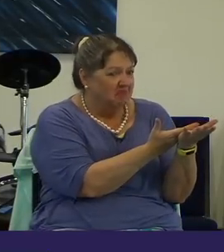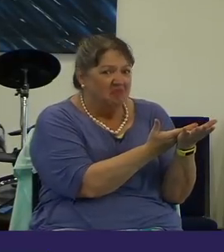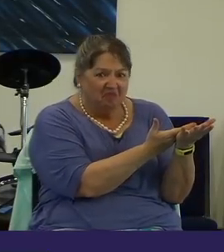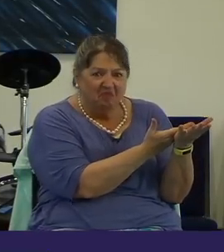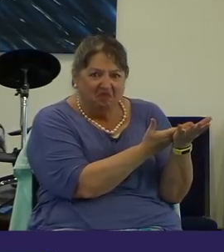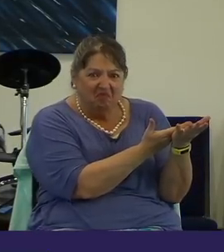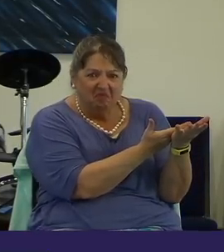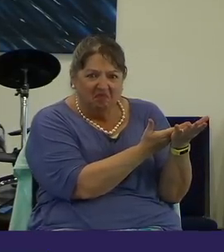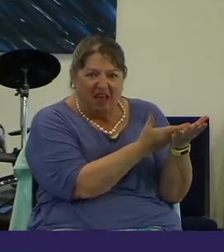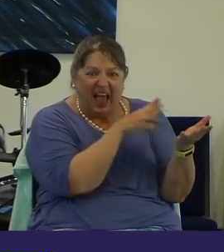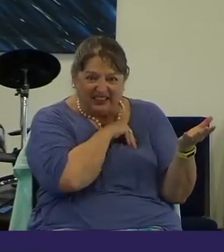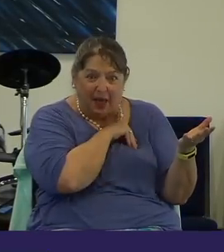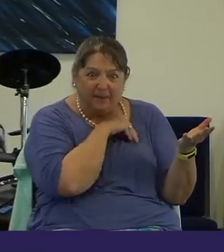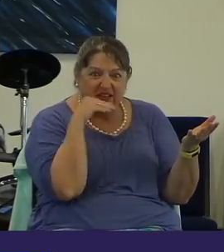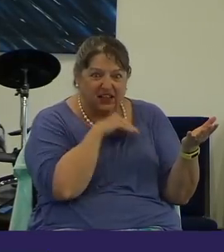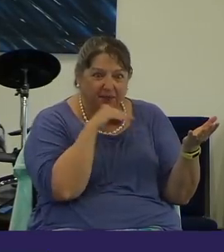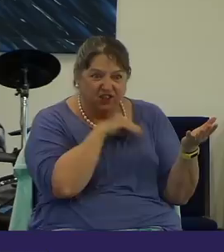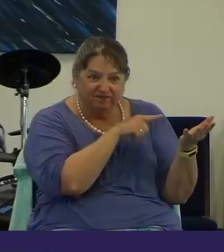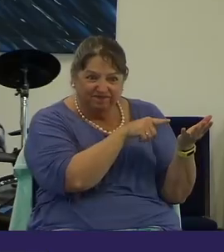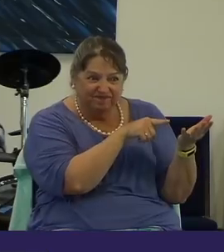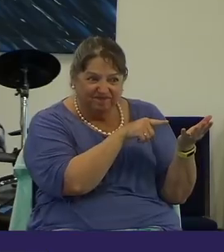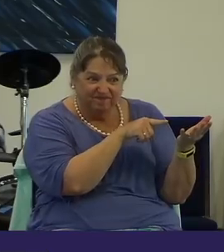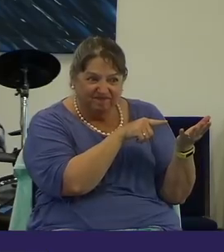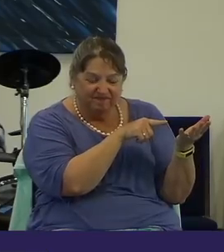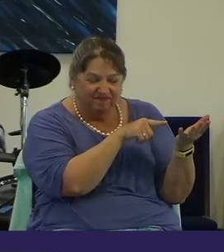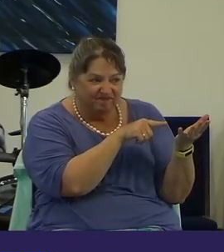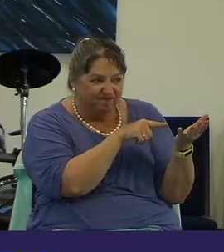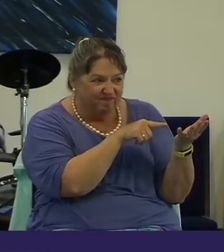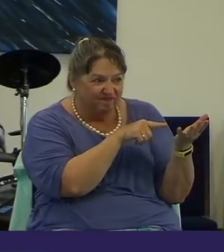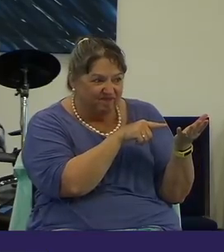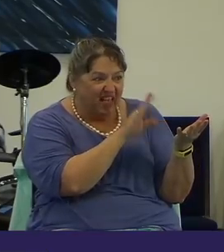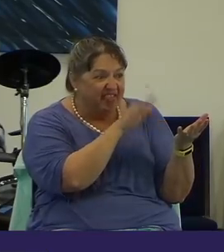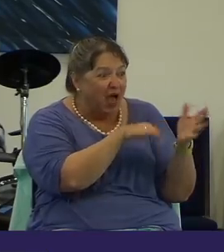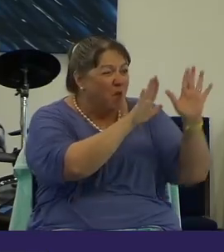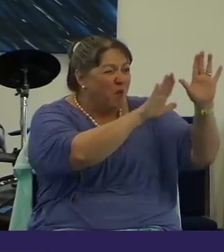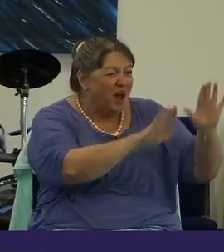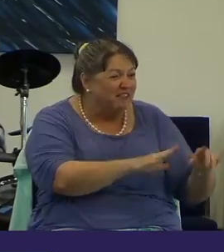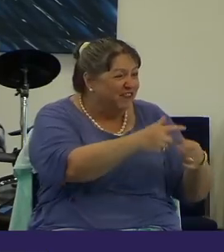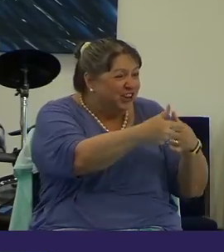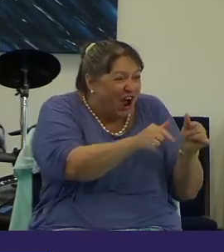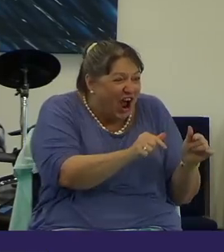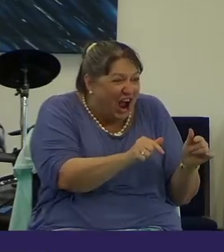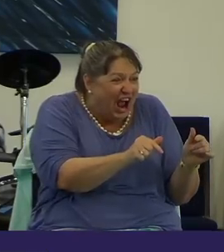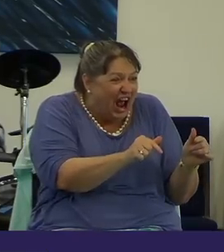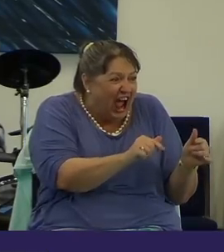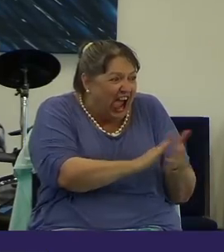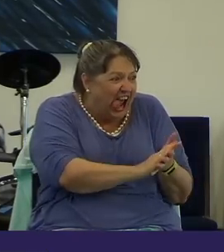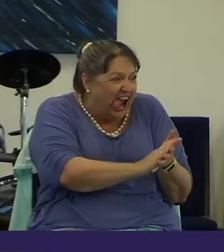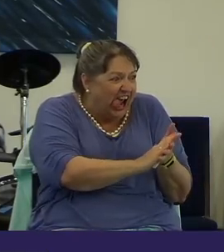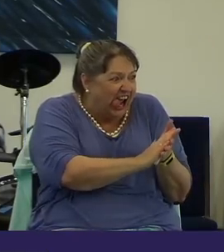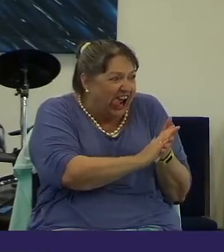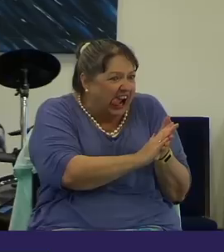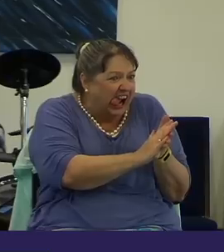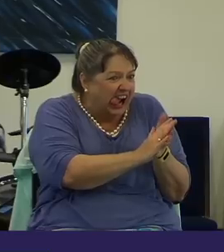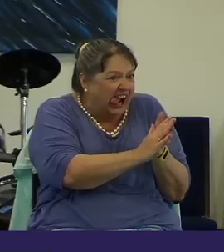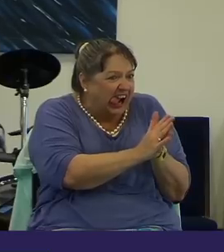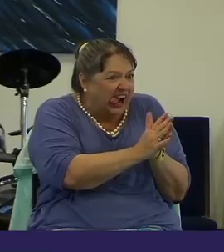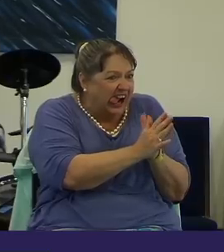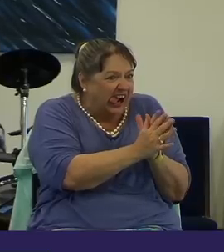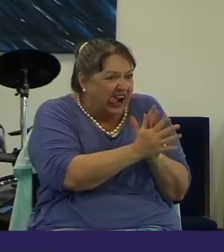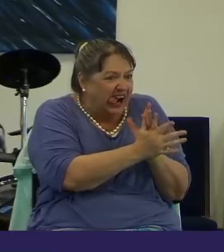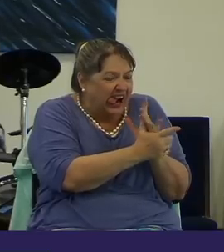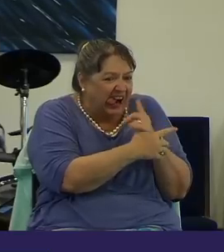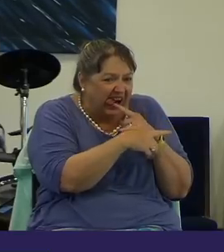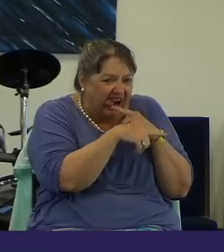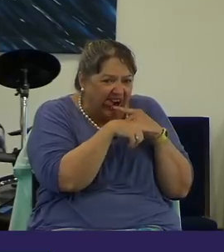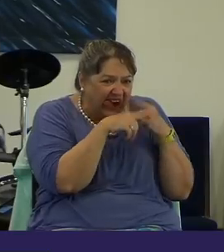deceptive. And what happened in this wonderful Garden of Eden is that Adam and Eve and what they